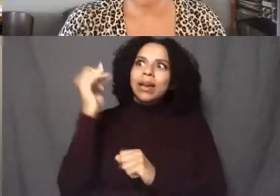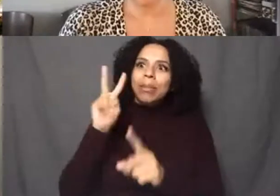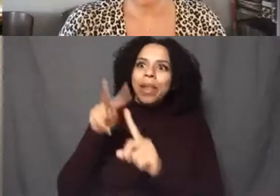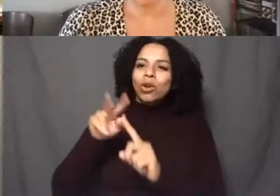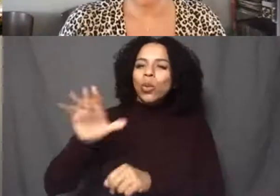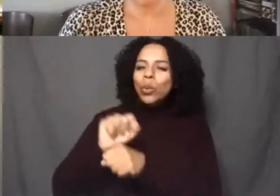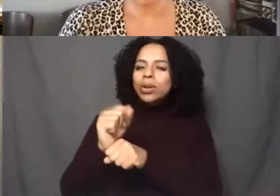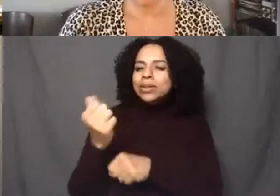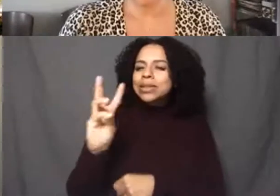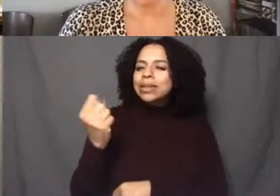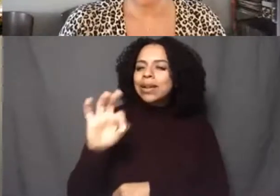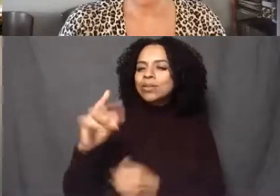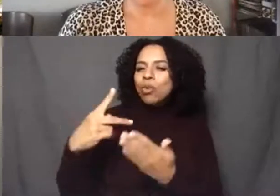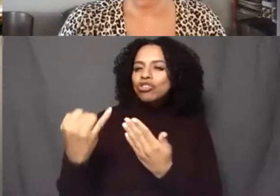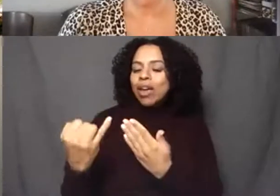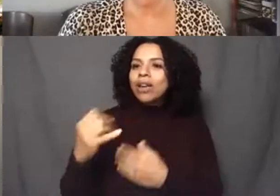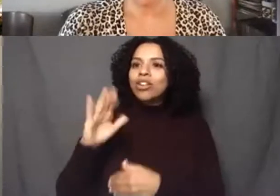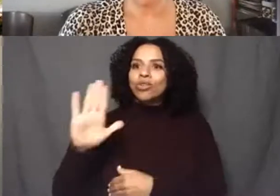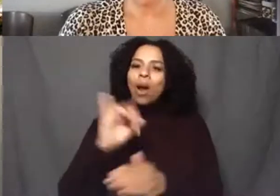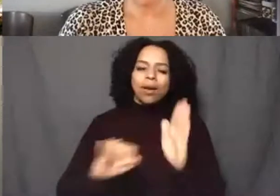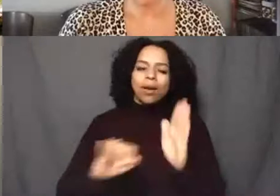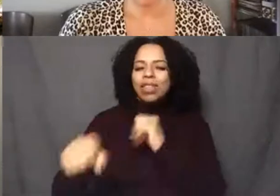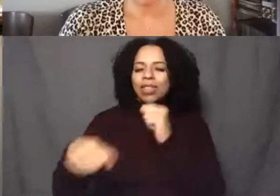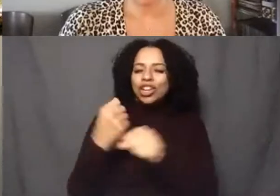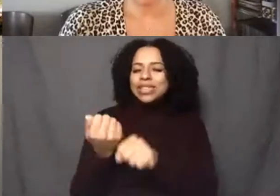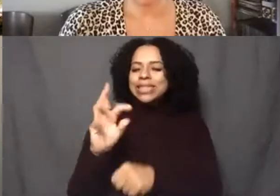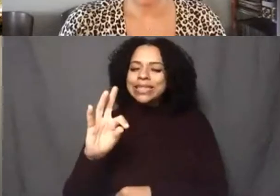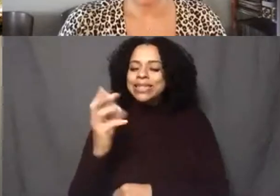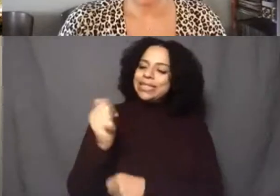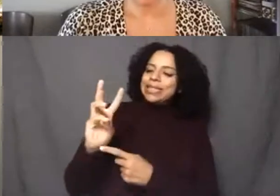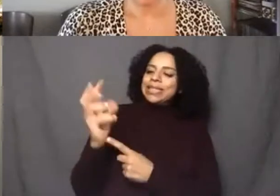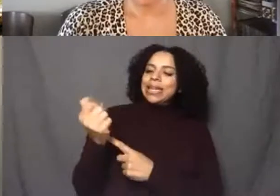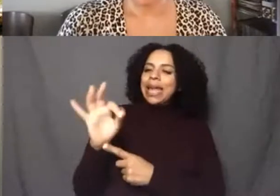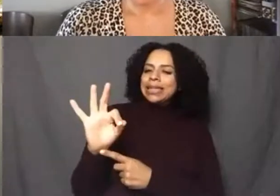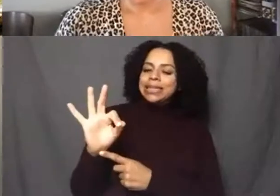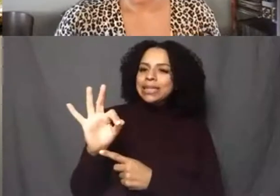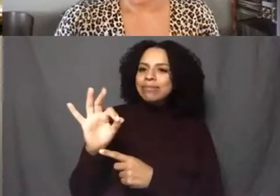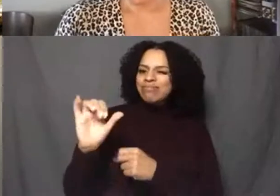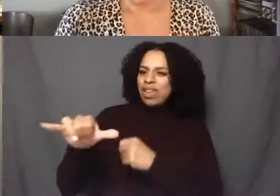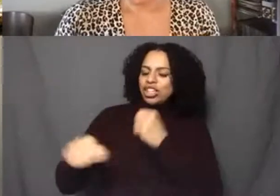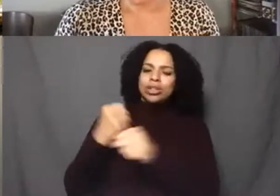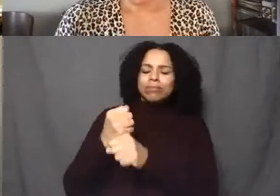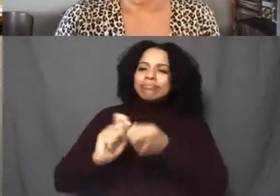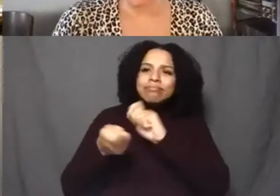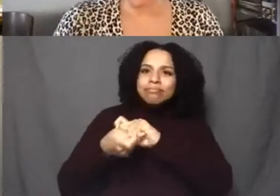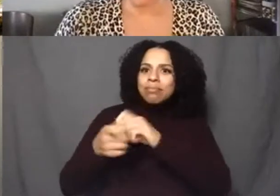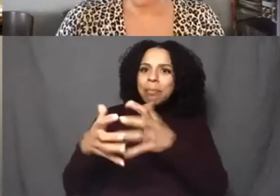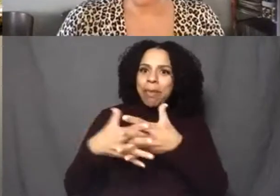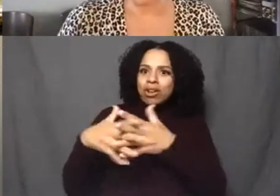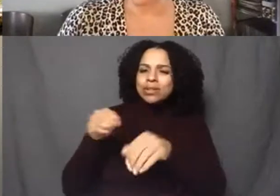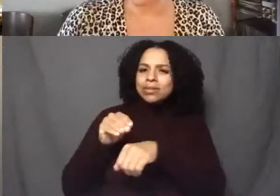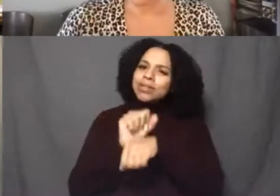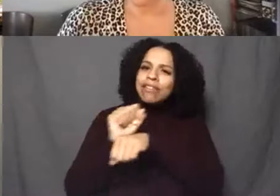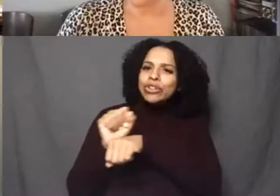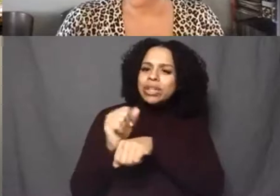your identification of the year 1619 as the catalyst of American slavery? Yeah, I mean, I think